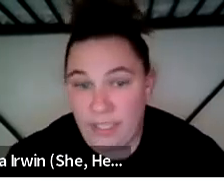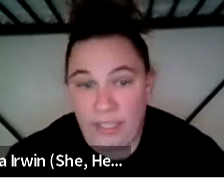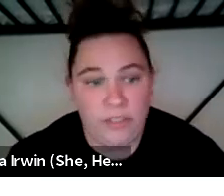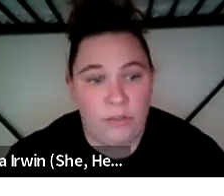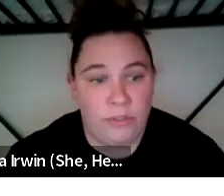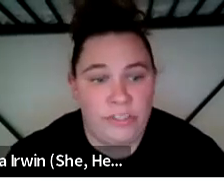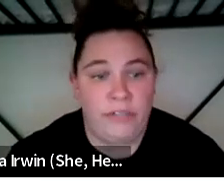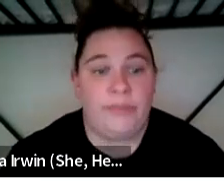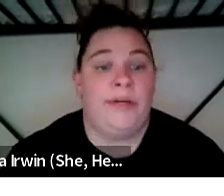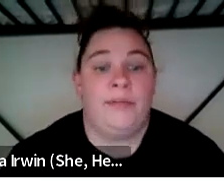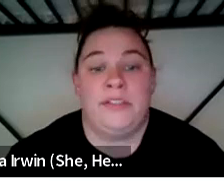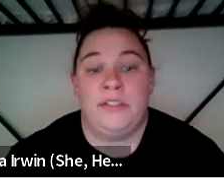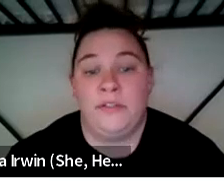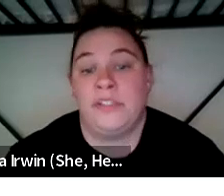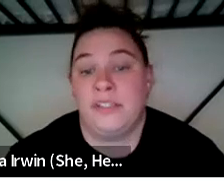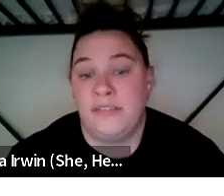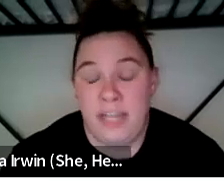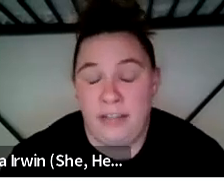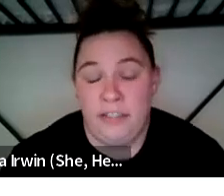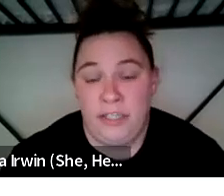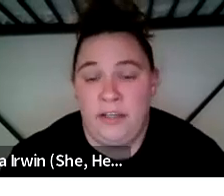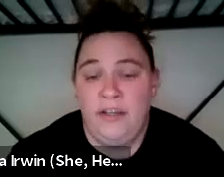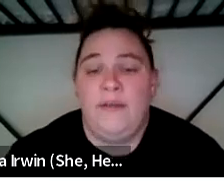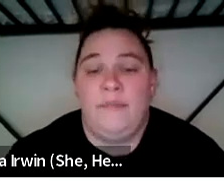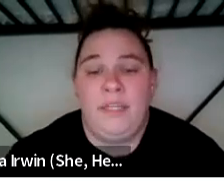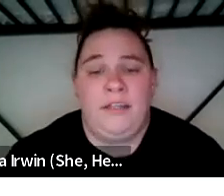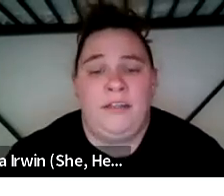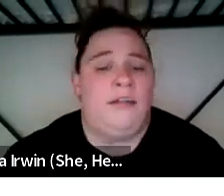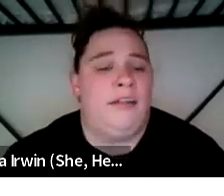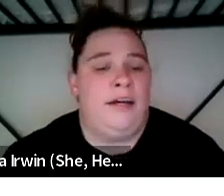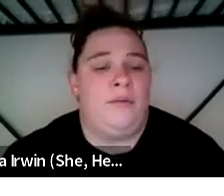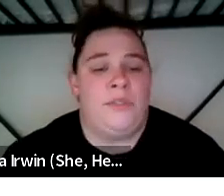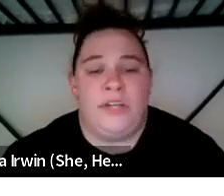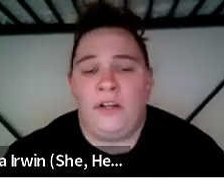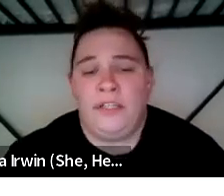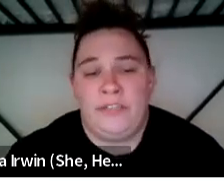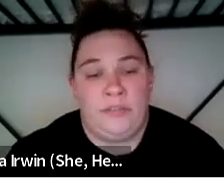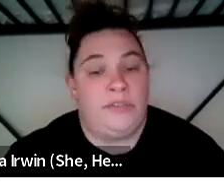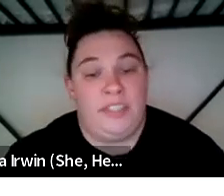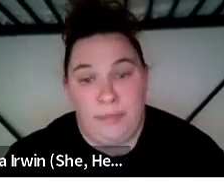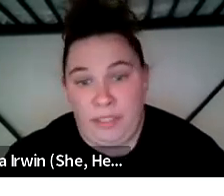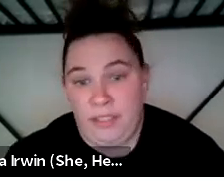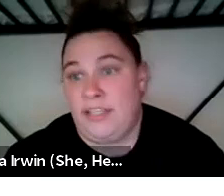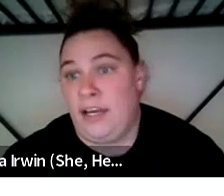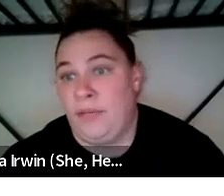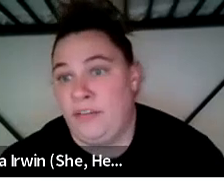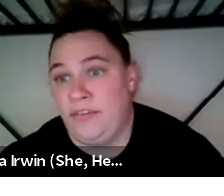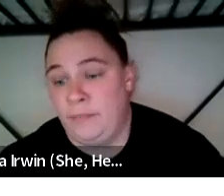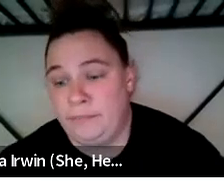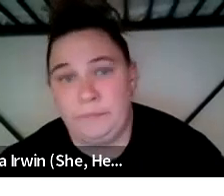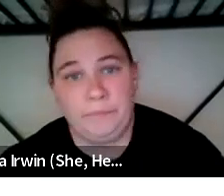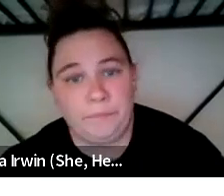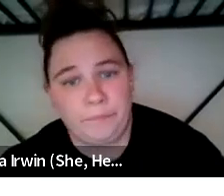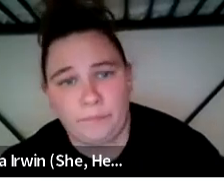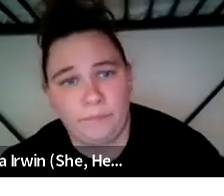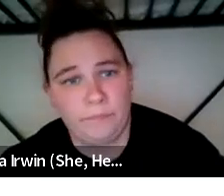no specific age or skill requirements to use assistive technology, meaning that almost all individuals with disabilities can